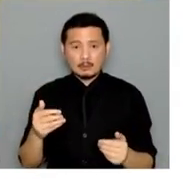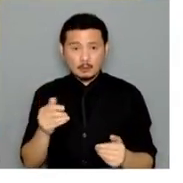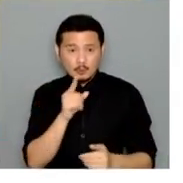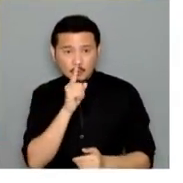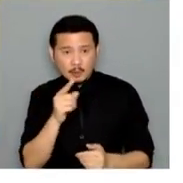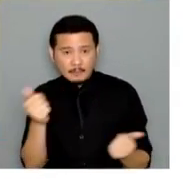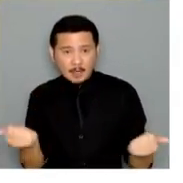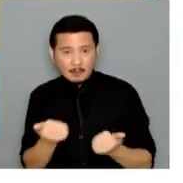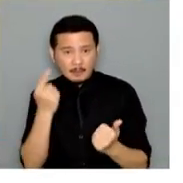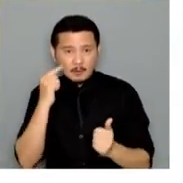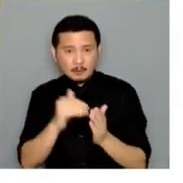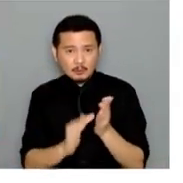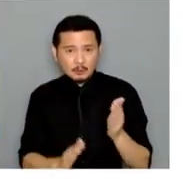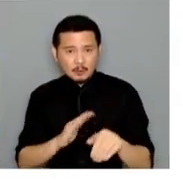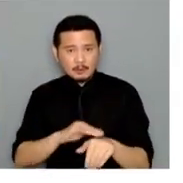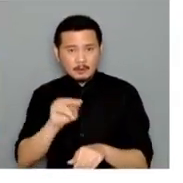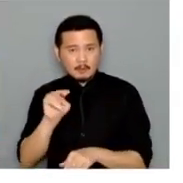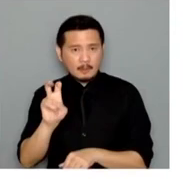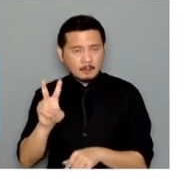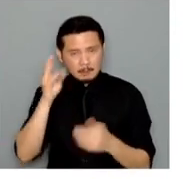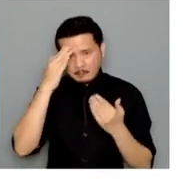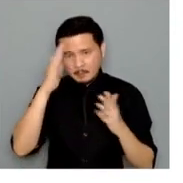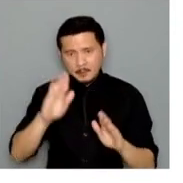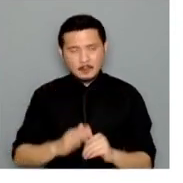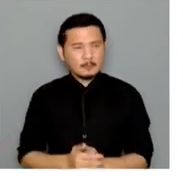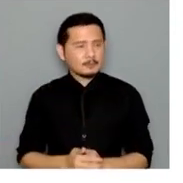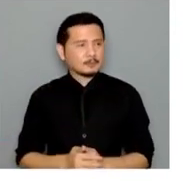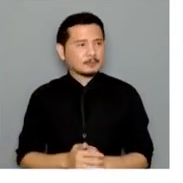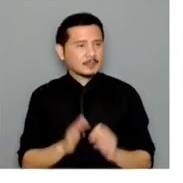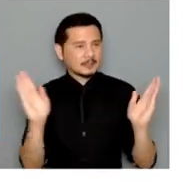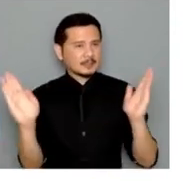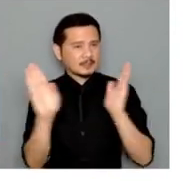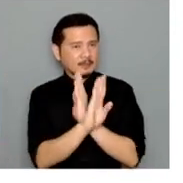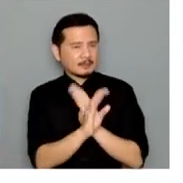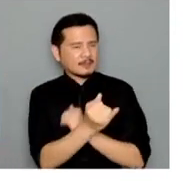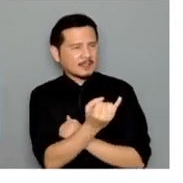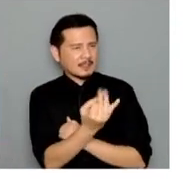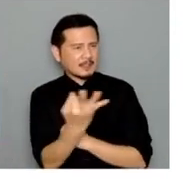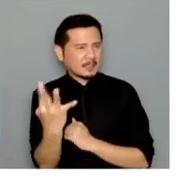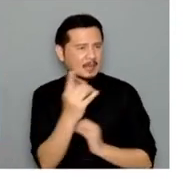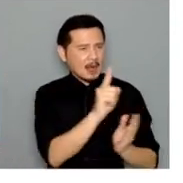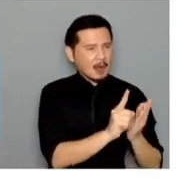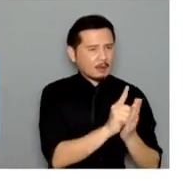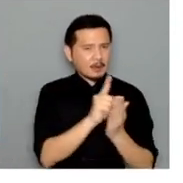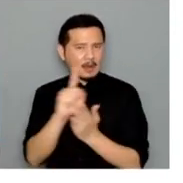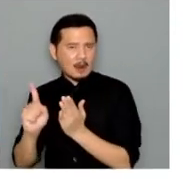Carmina? Okay, what about the shifting? How many hours per shift, Krislyn?